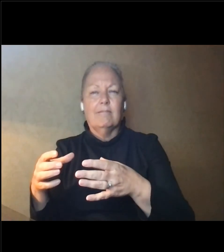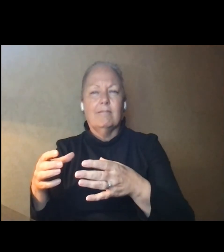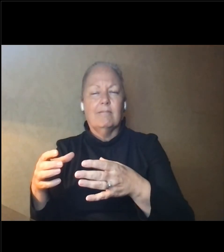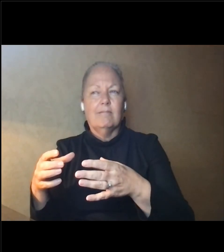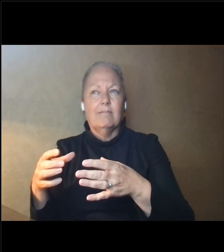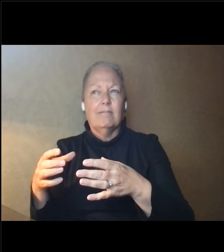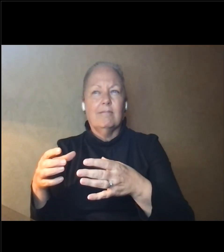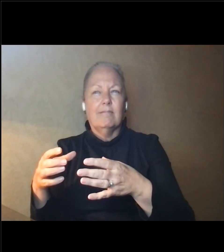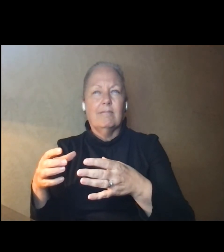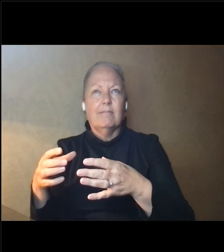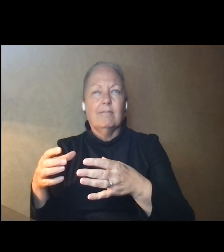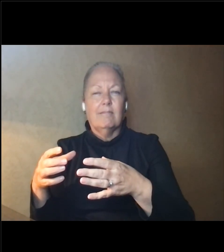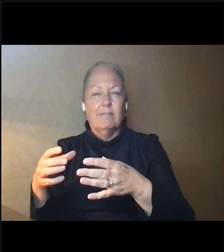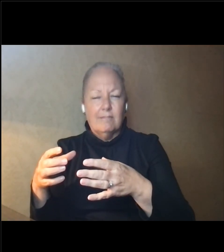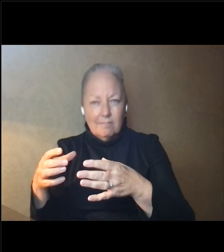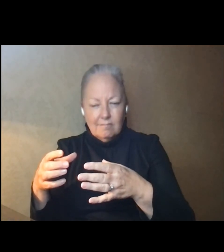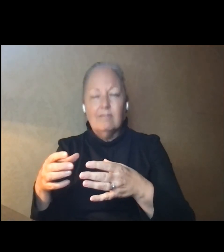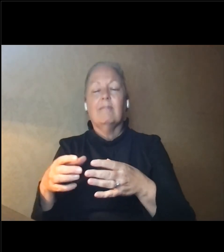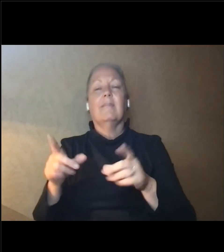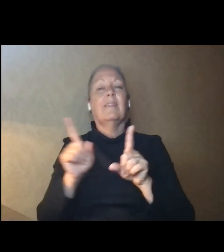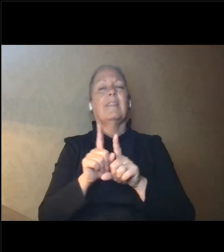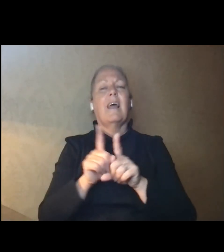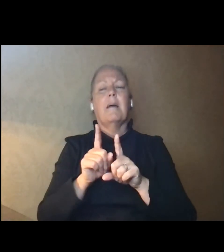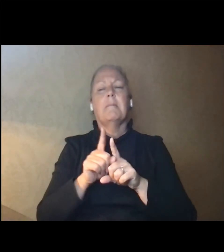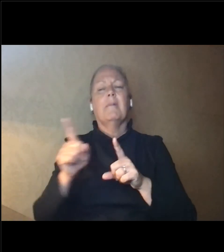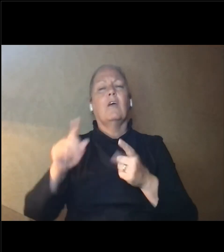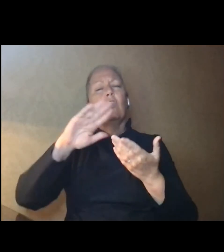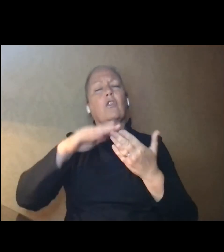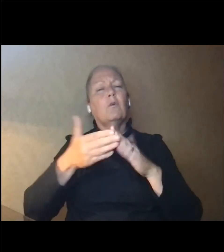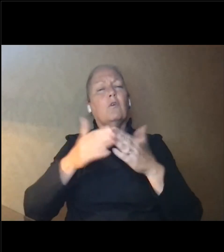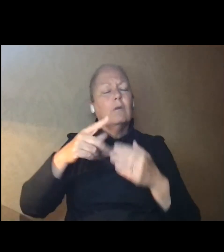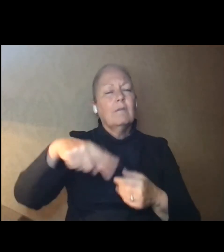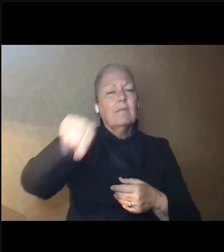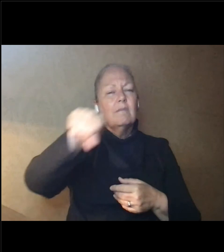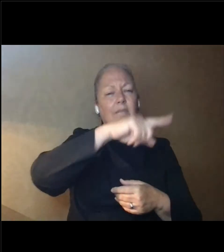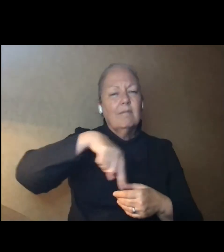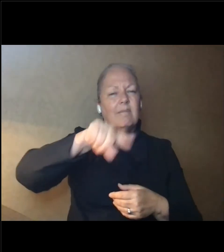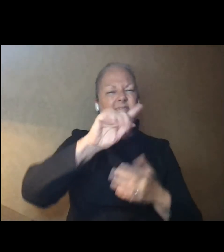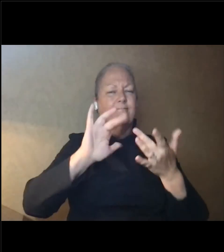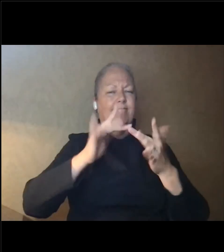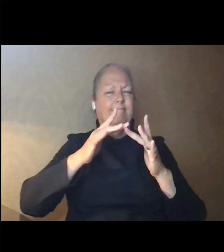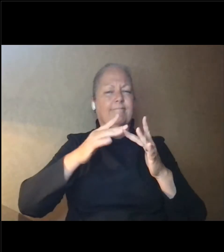be from the public sector, private, who should from